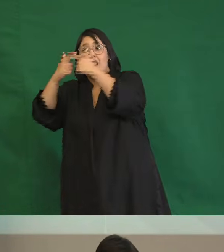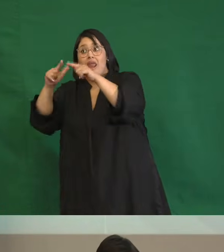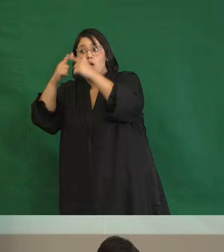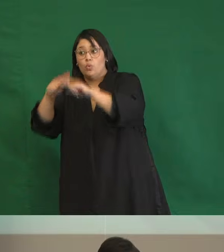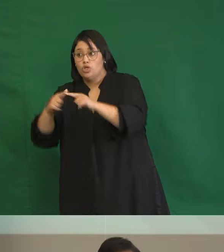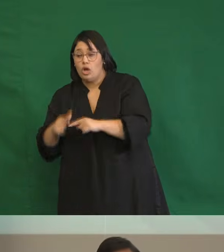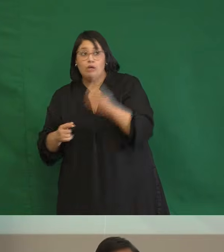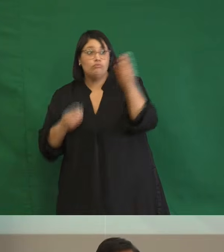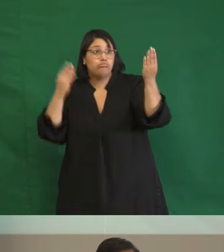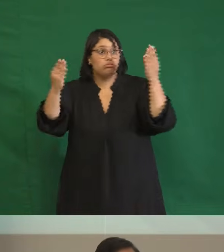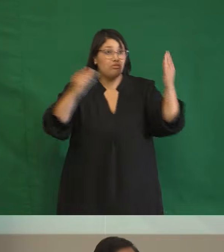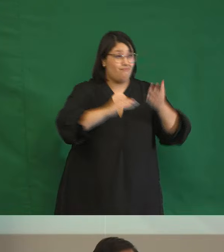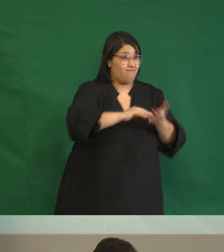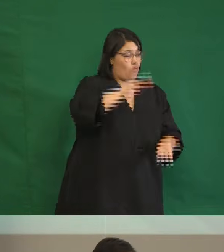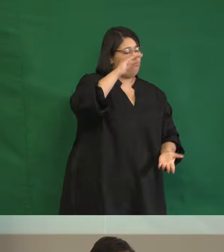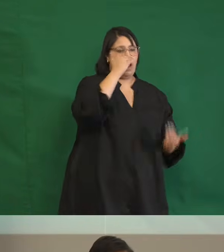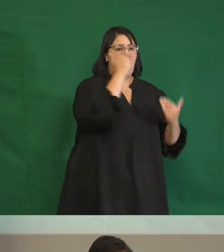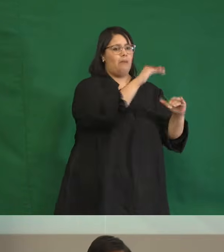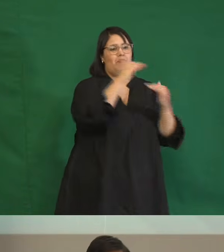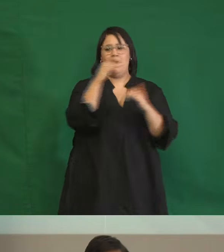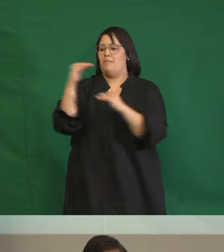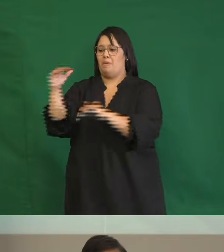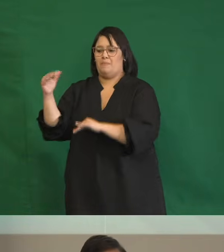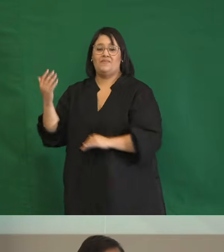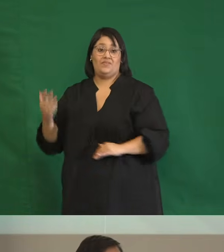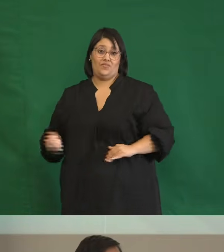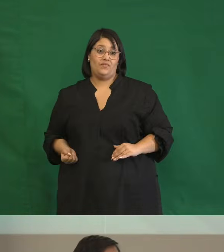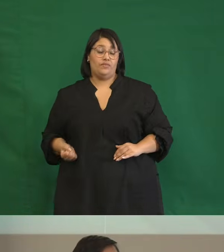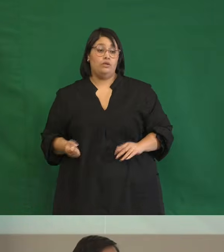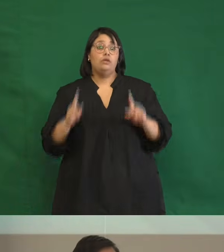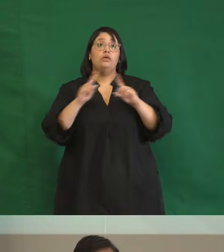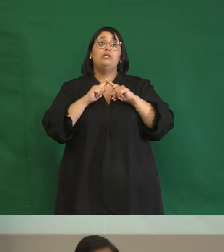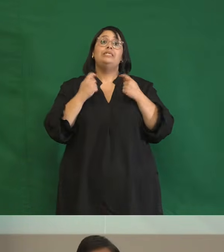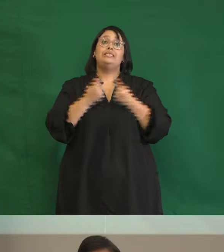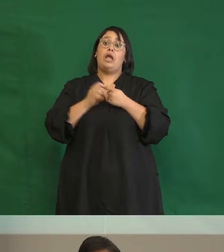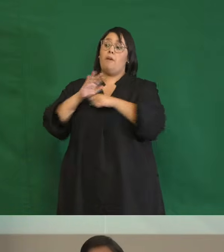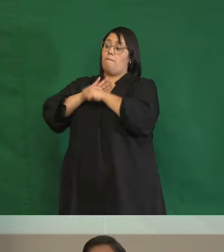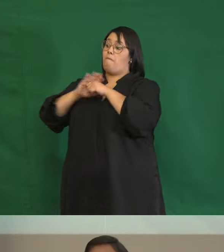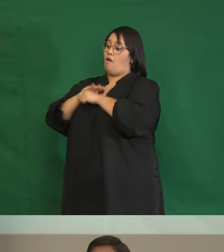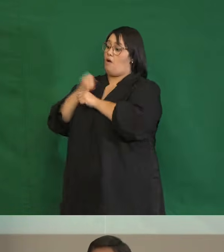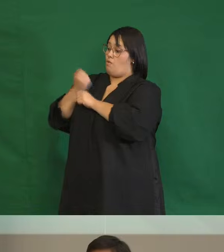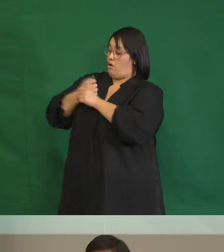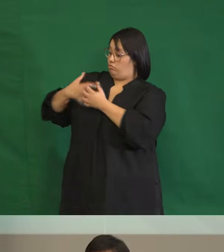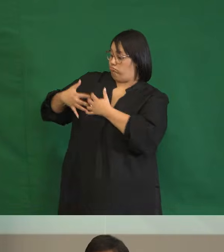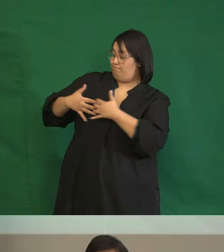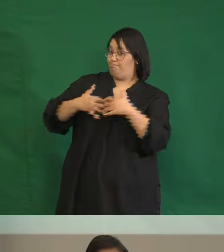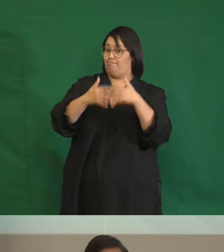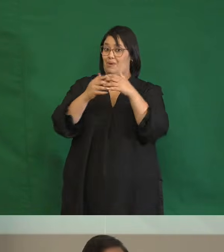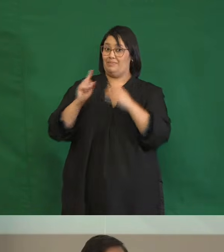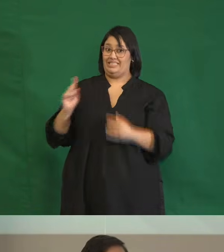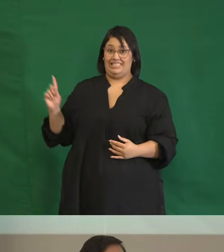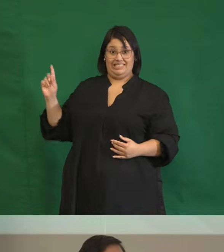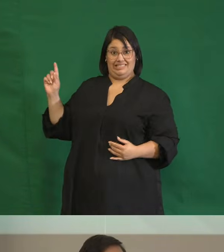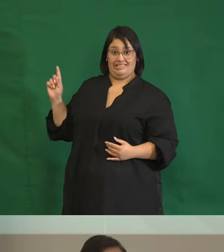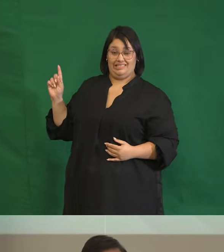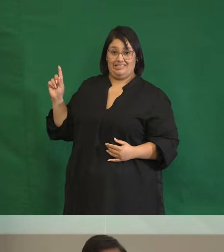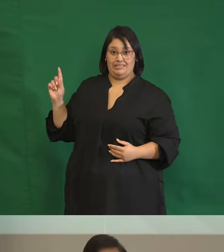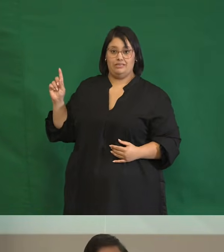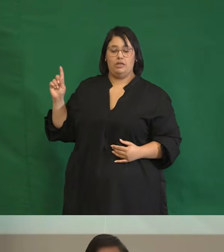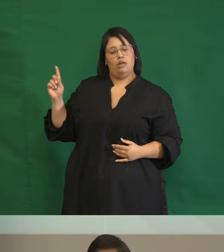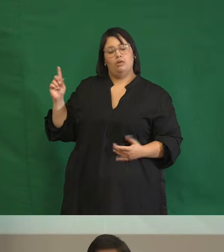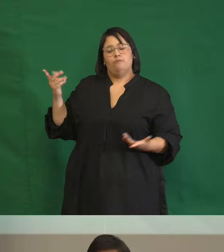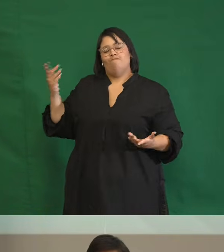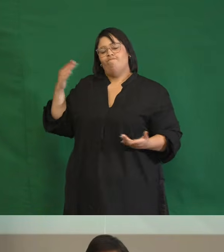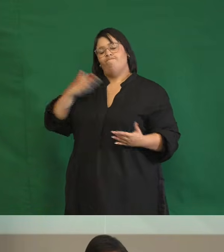limited. The team behind this open multilingual signed WordNet were very kind